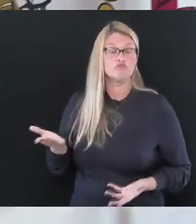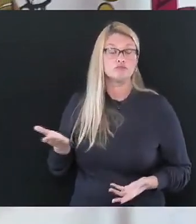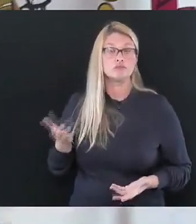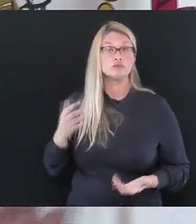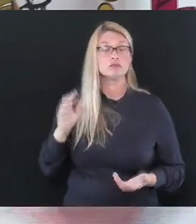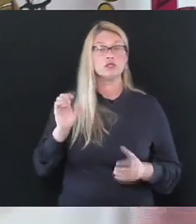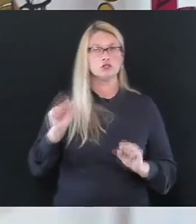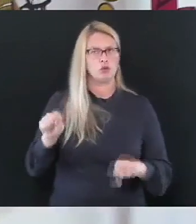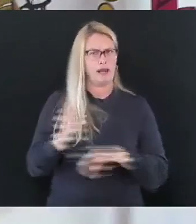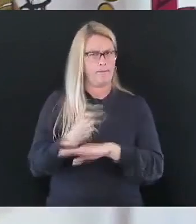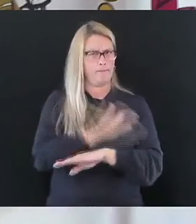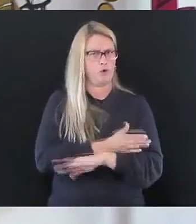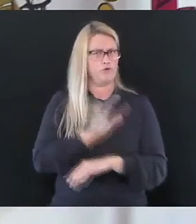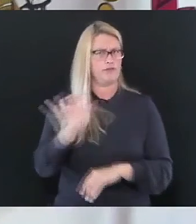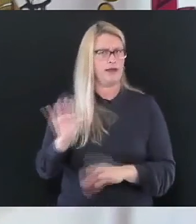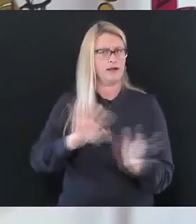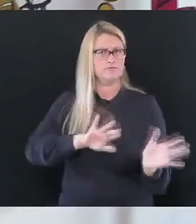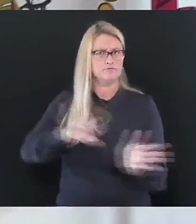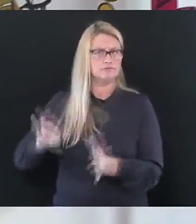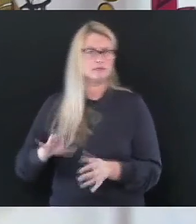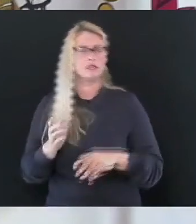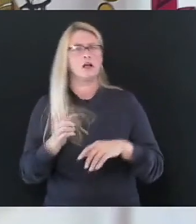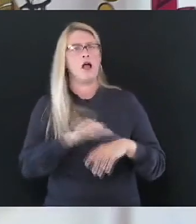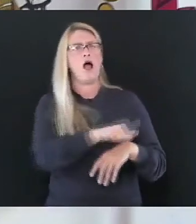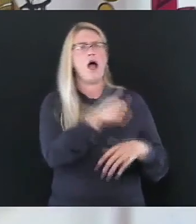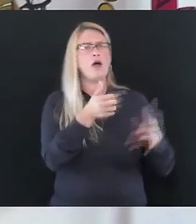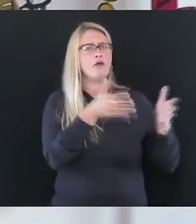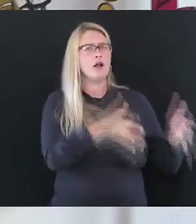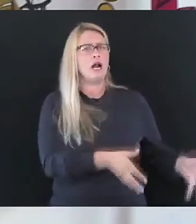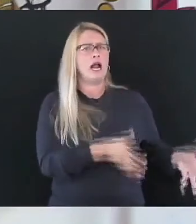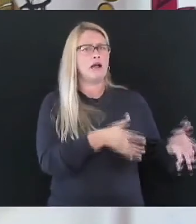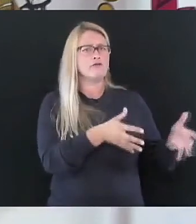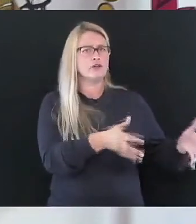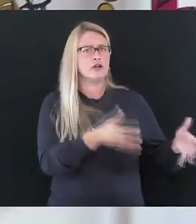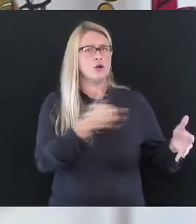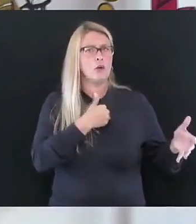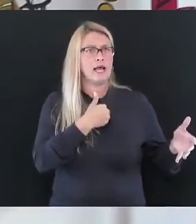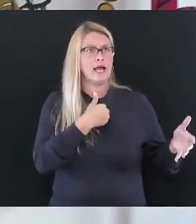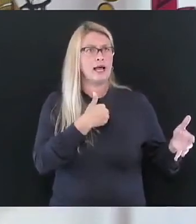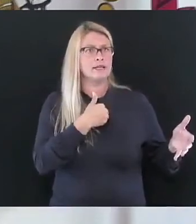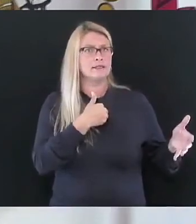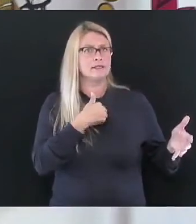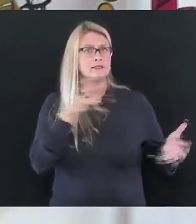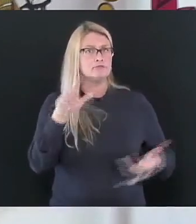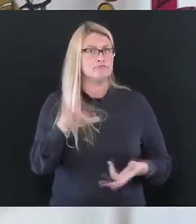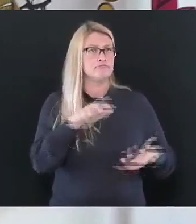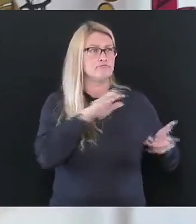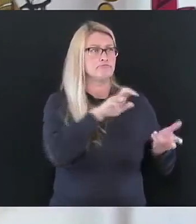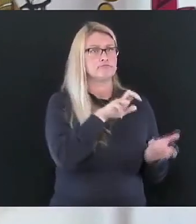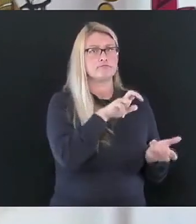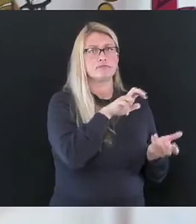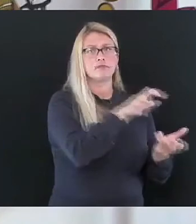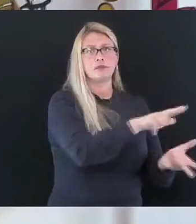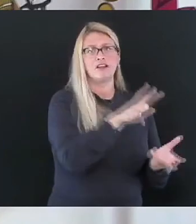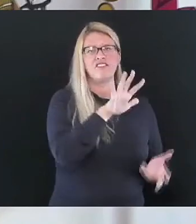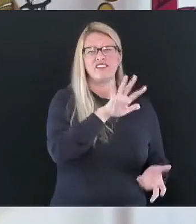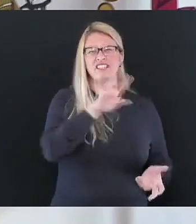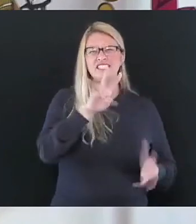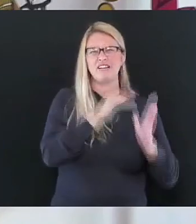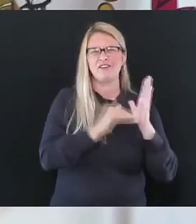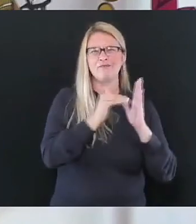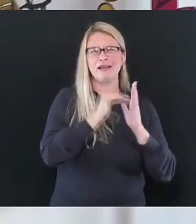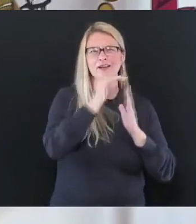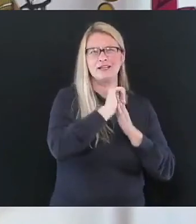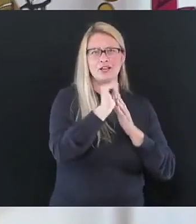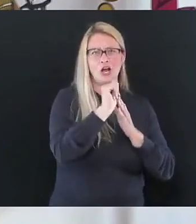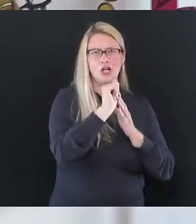that. The only other two things we had was we replenished $57 million of the dollars that we had